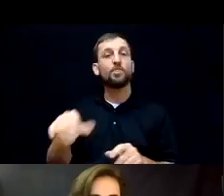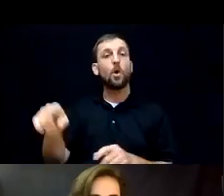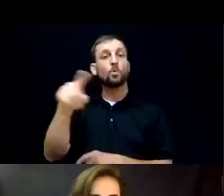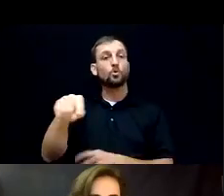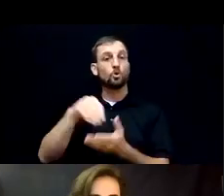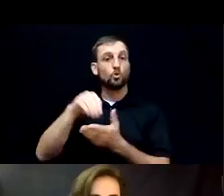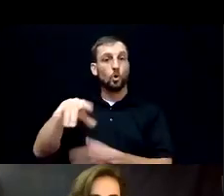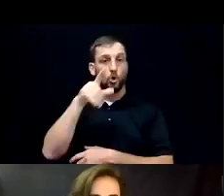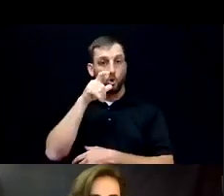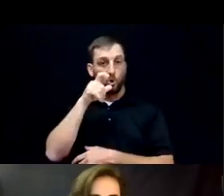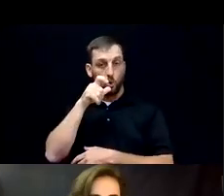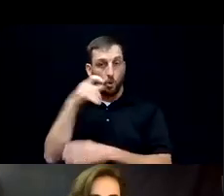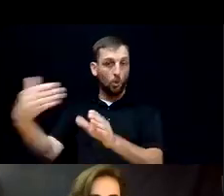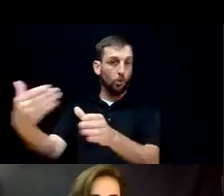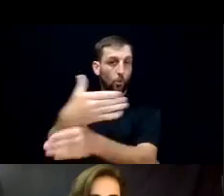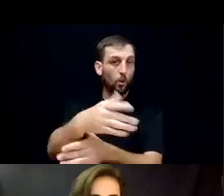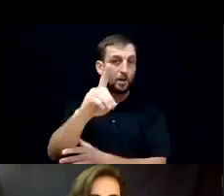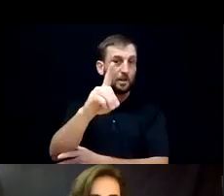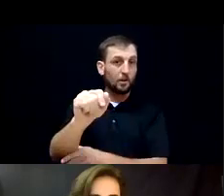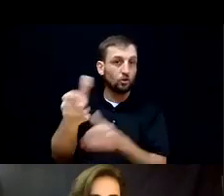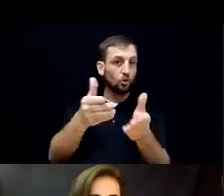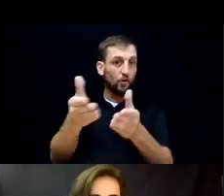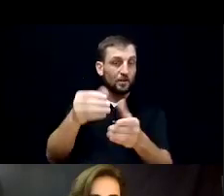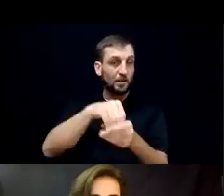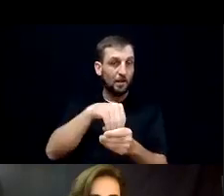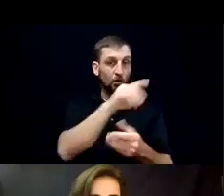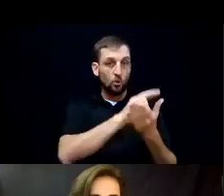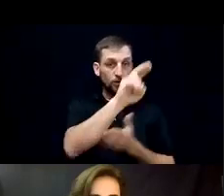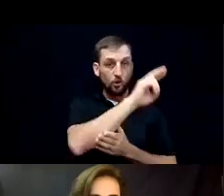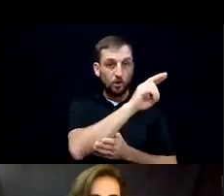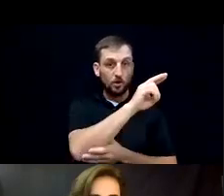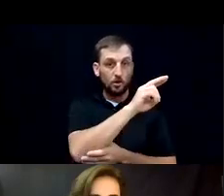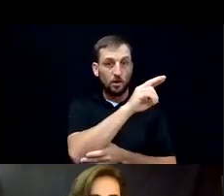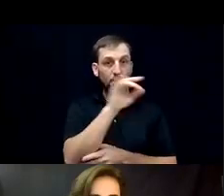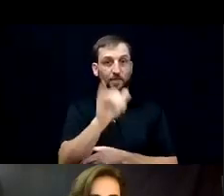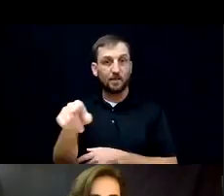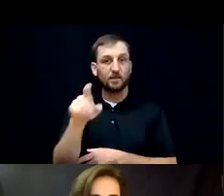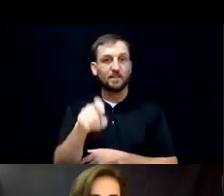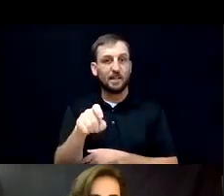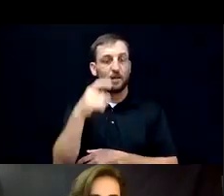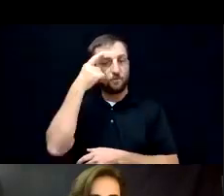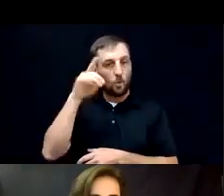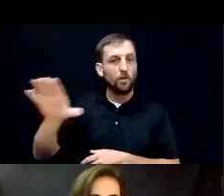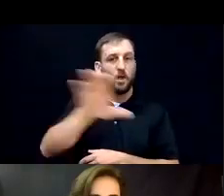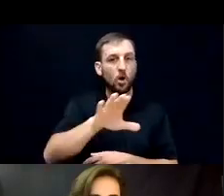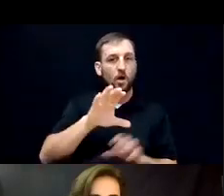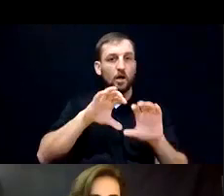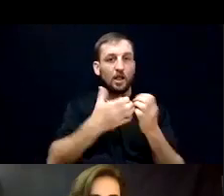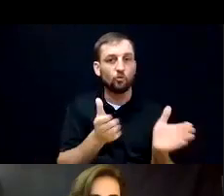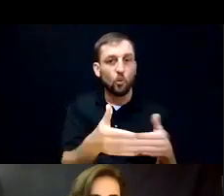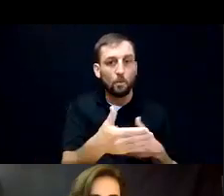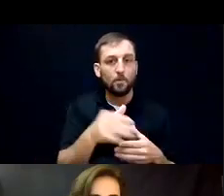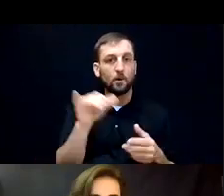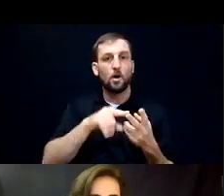through disability services at the university, that's needed for their classroom and testing accommodations also.